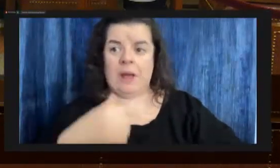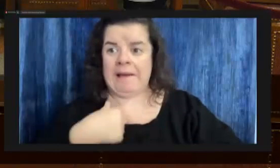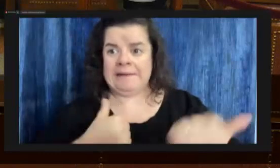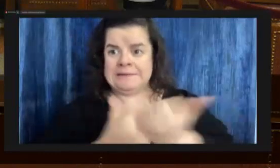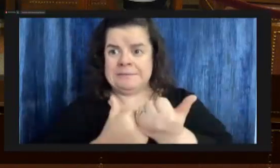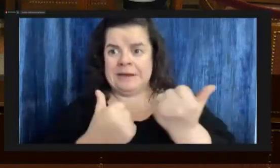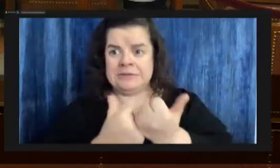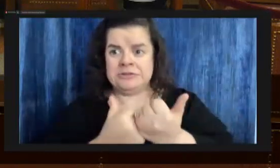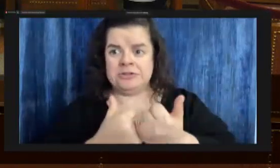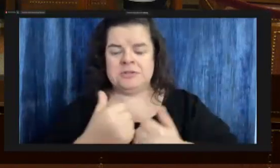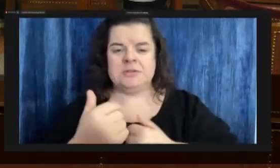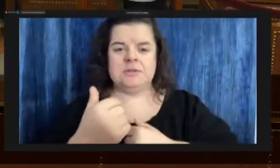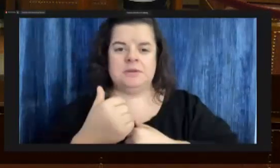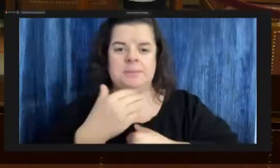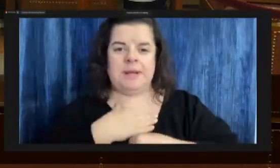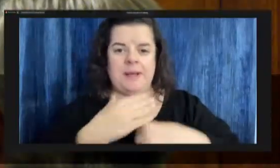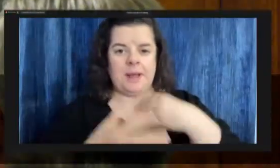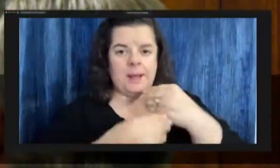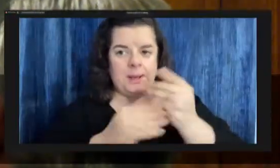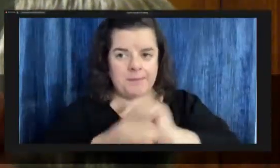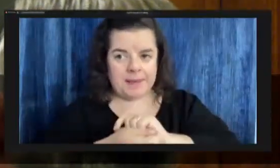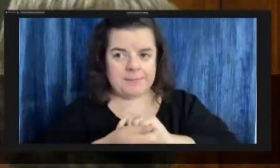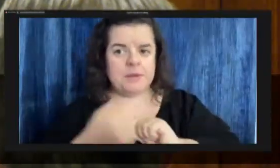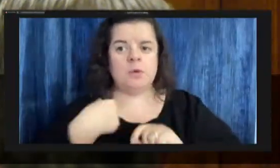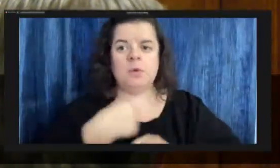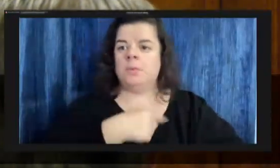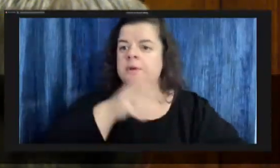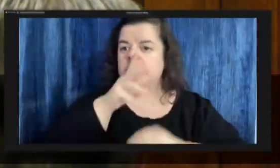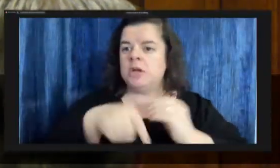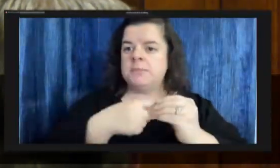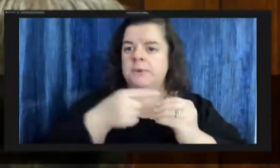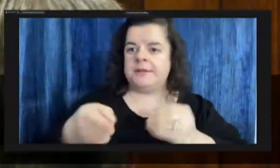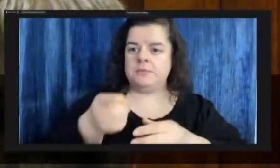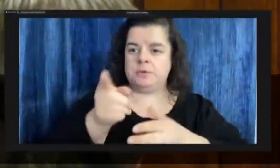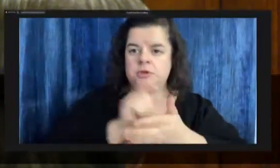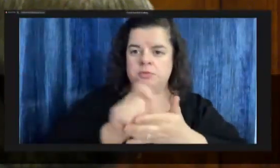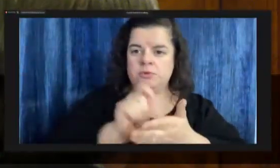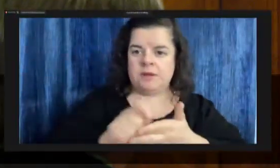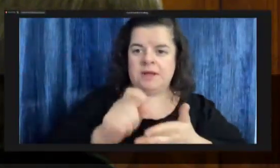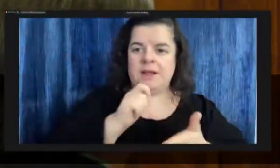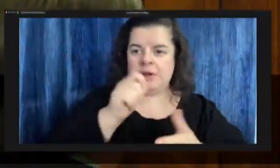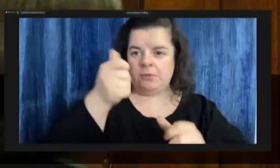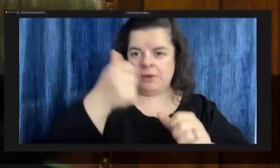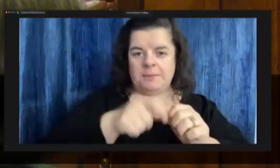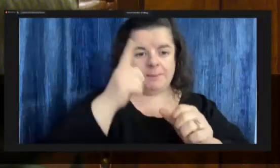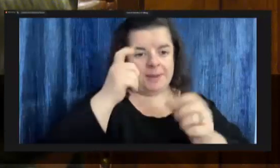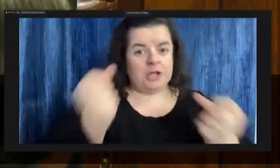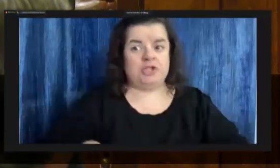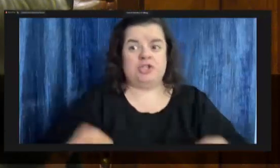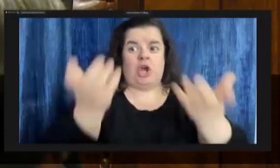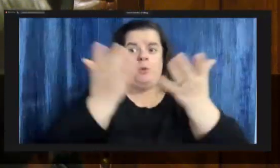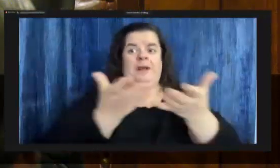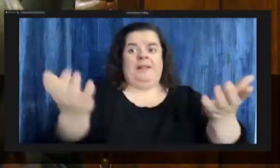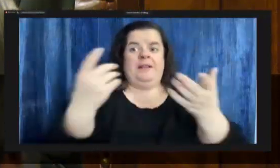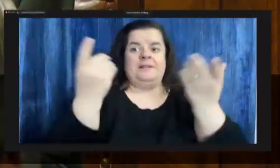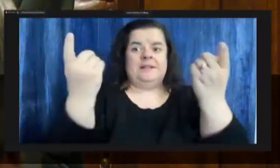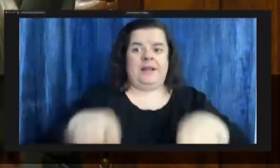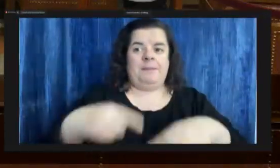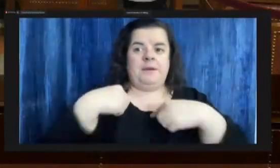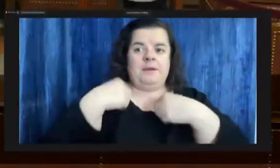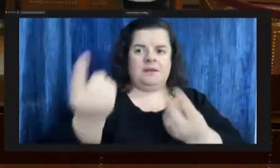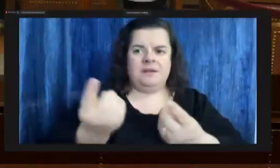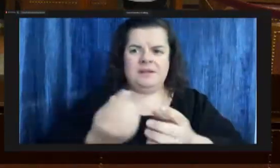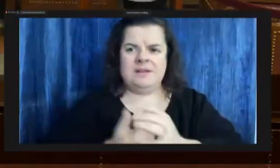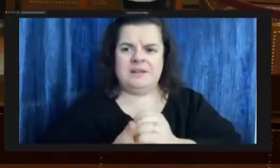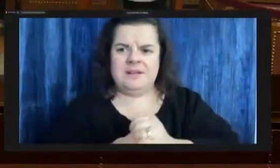allowed? I know we talked about this when you were crafting it, okay. But I don't remember because there's been so many things that have happened since then. Let's leave this on the